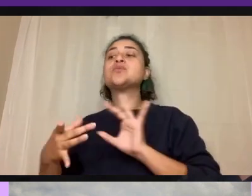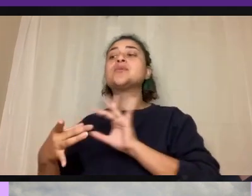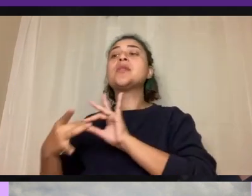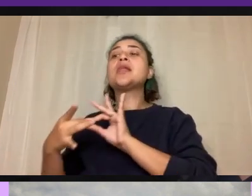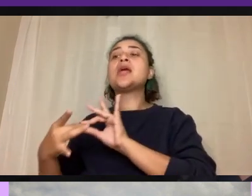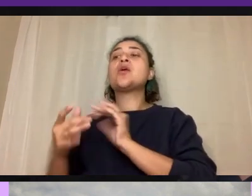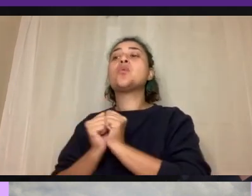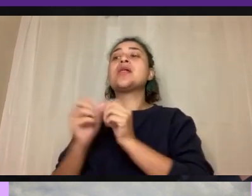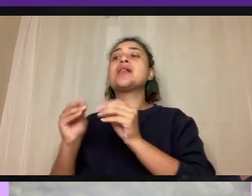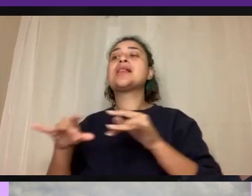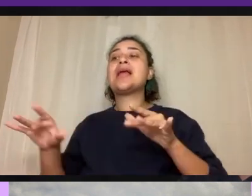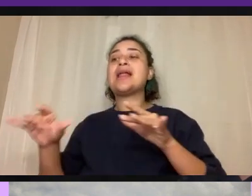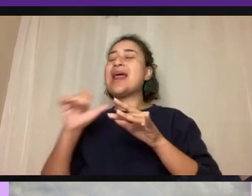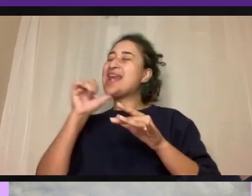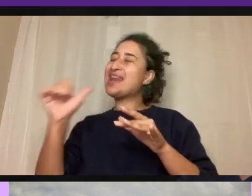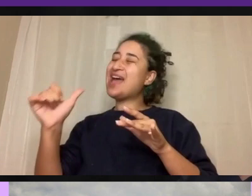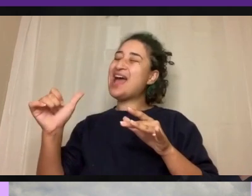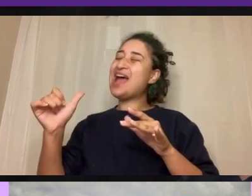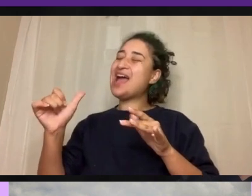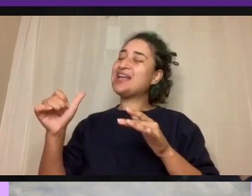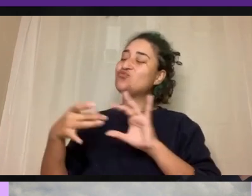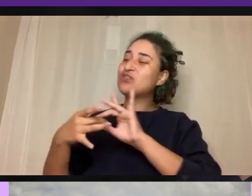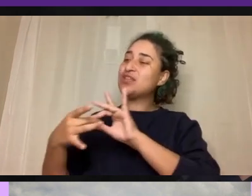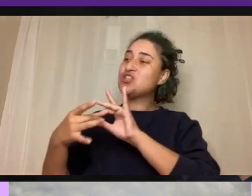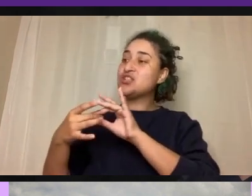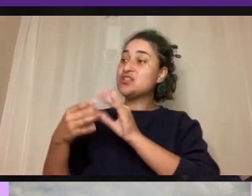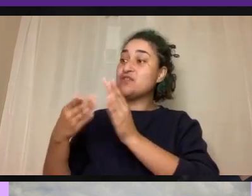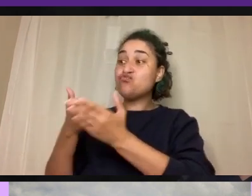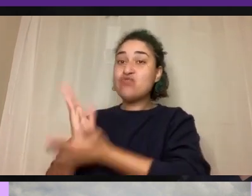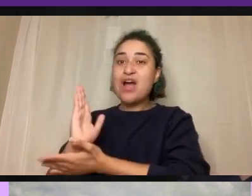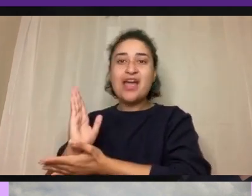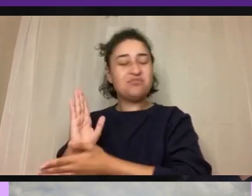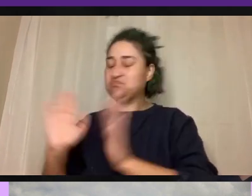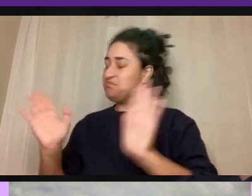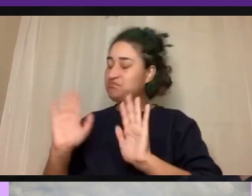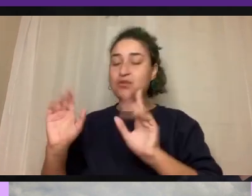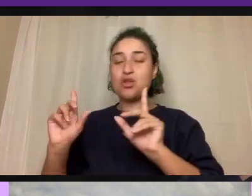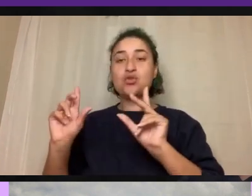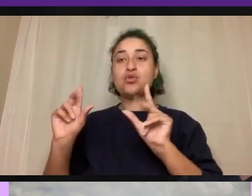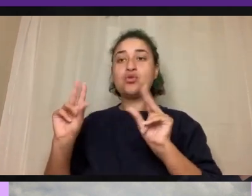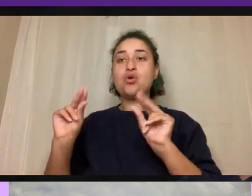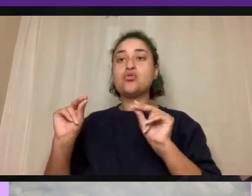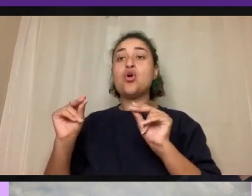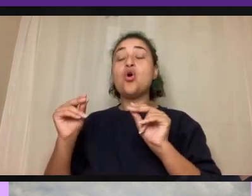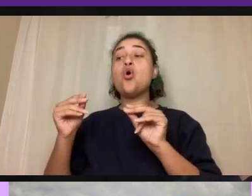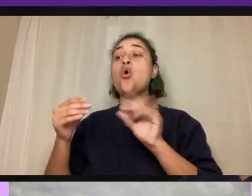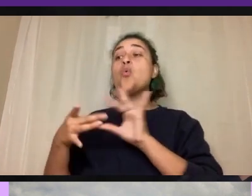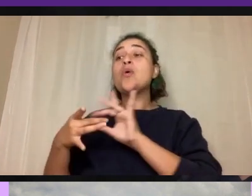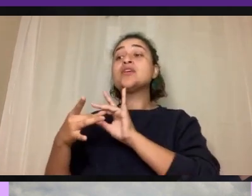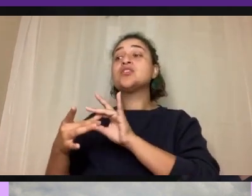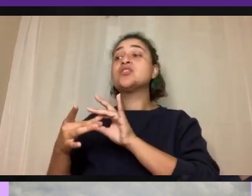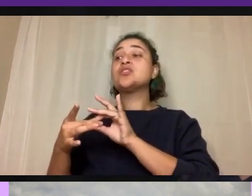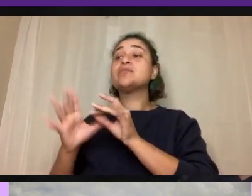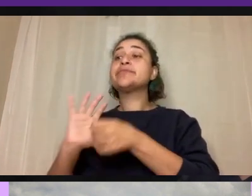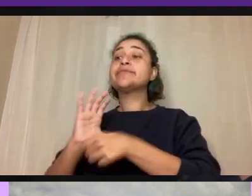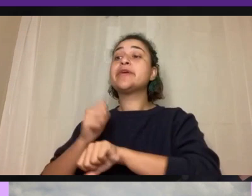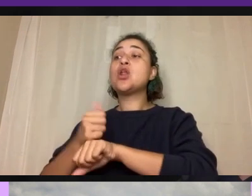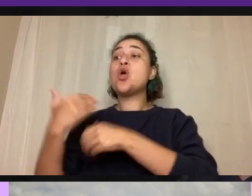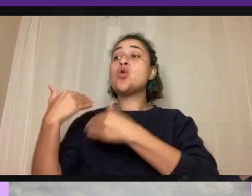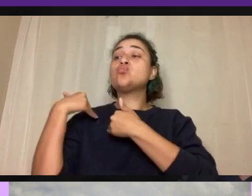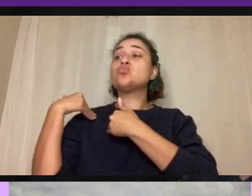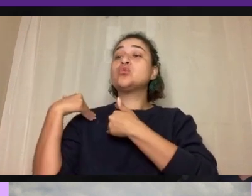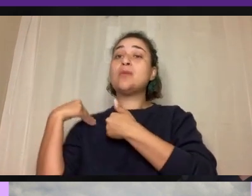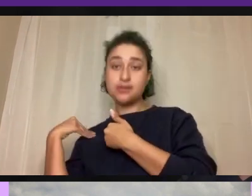not relations of rights, right? But relationships of responsibility. And so it's not just